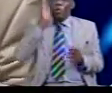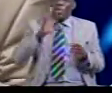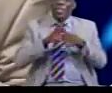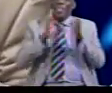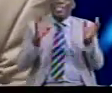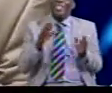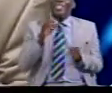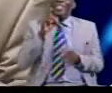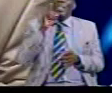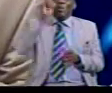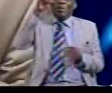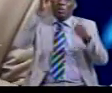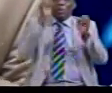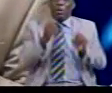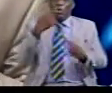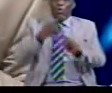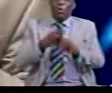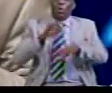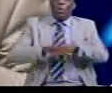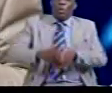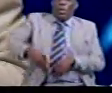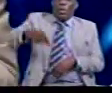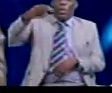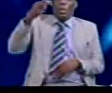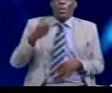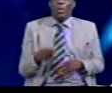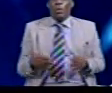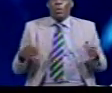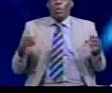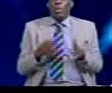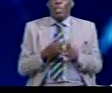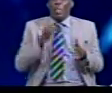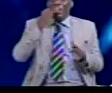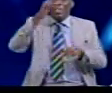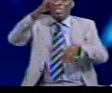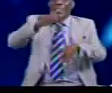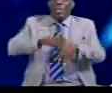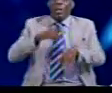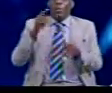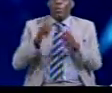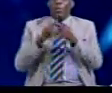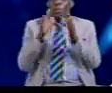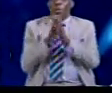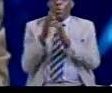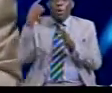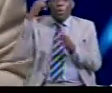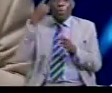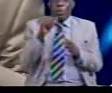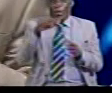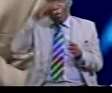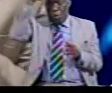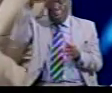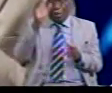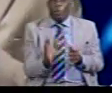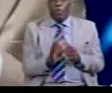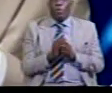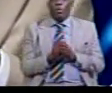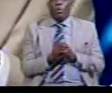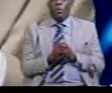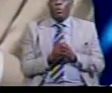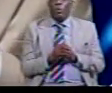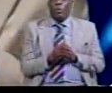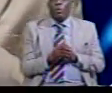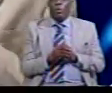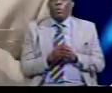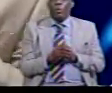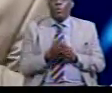est temps de prier pour l'homme de Dieu. It is time to pray for the man of God. Quel que soit l'endroit où tu es. Wherever